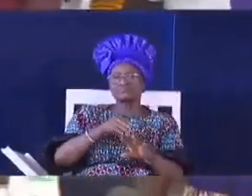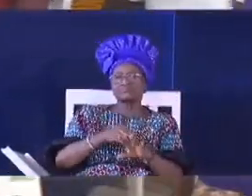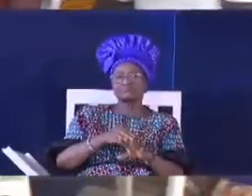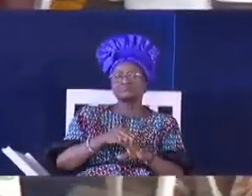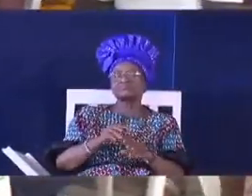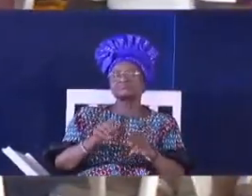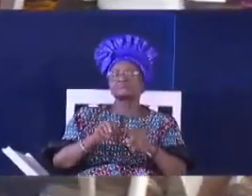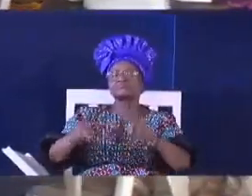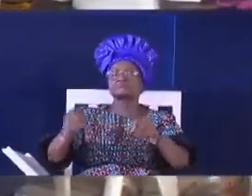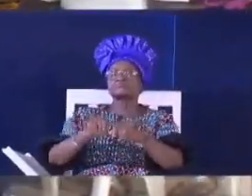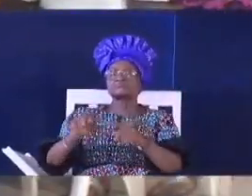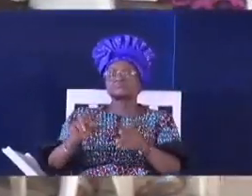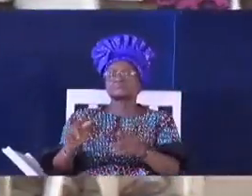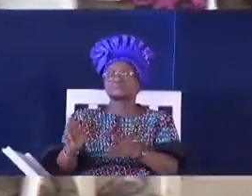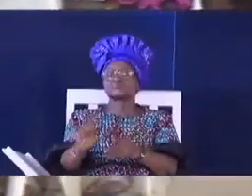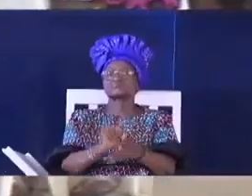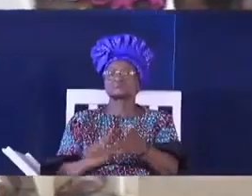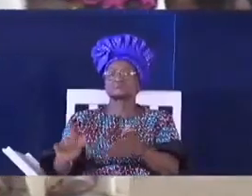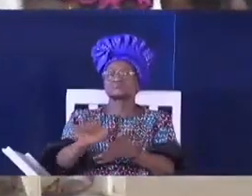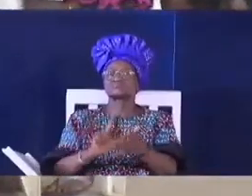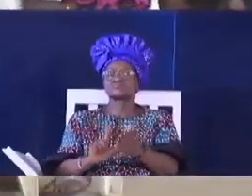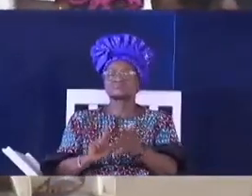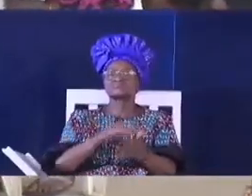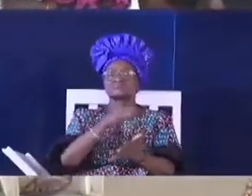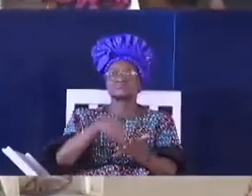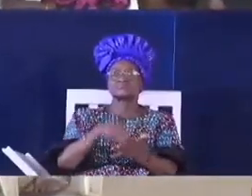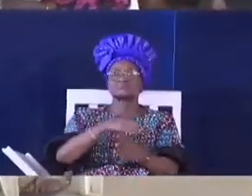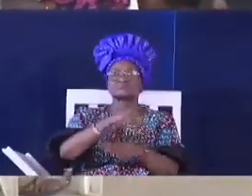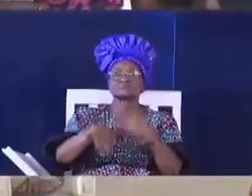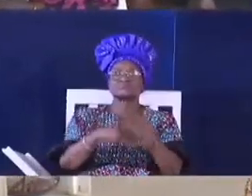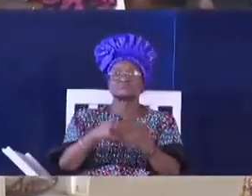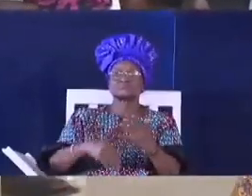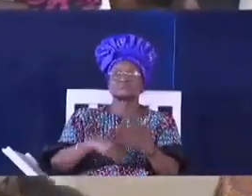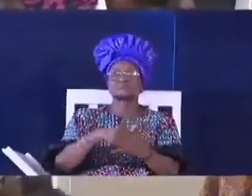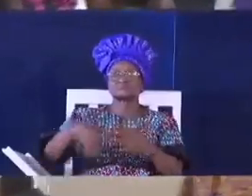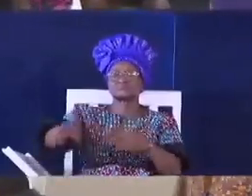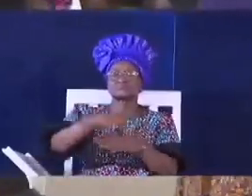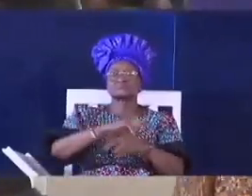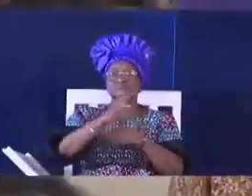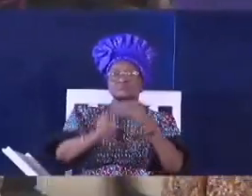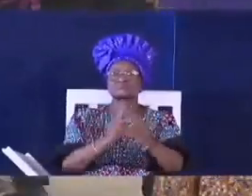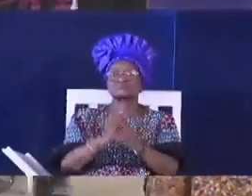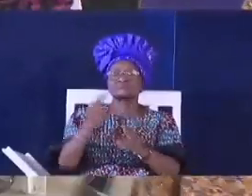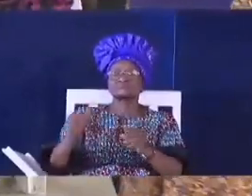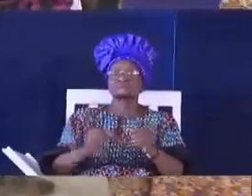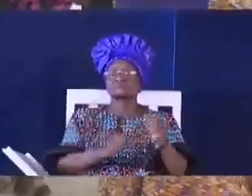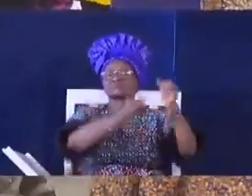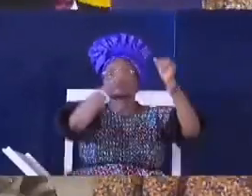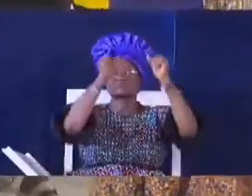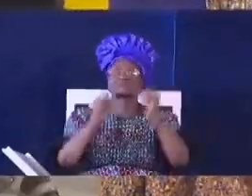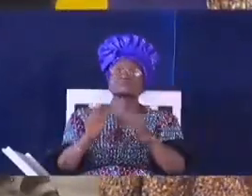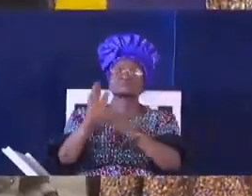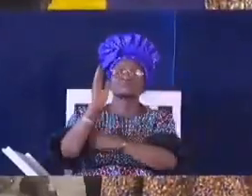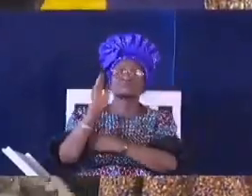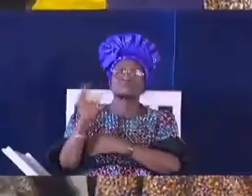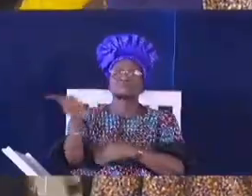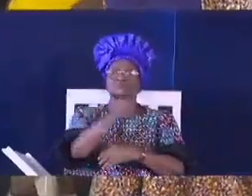viewing centers all over the world. The Almighty God that you have come to